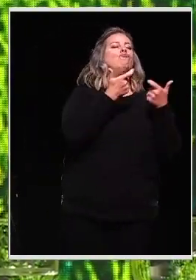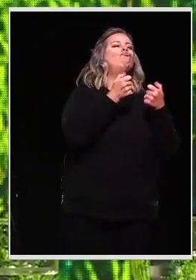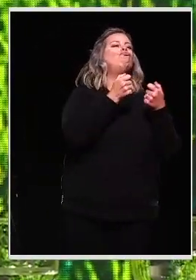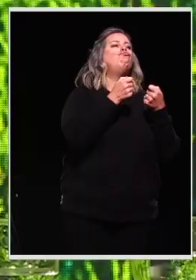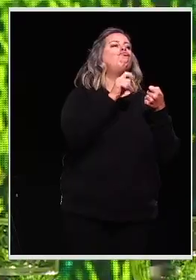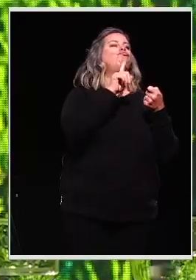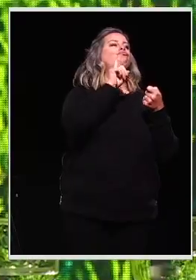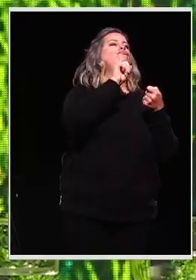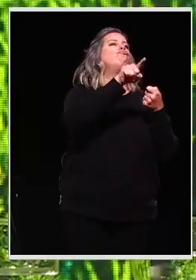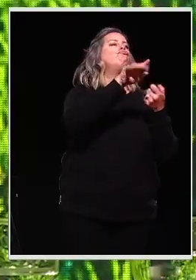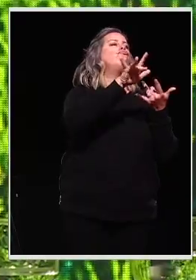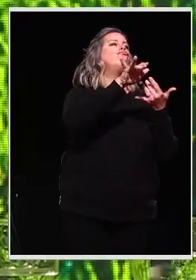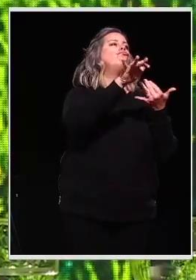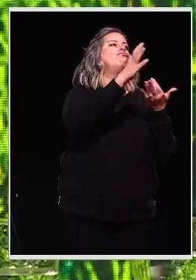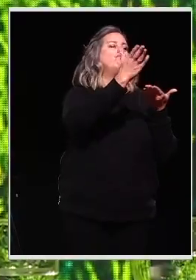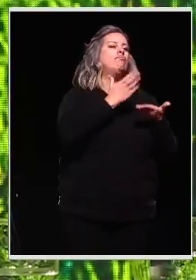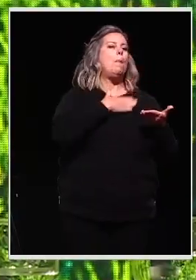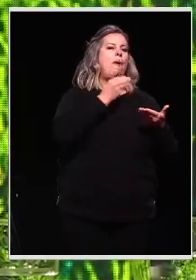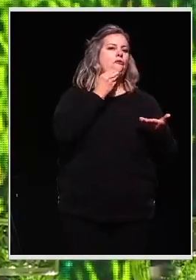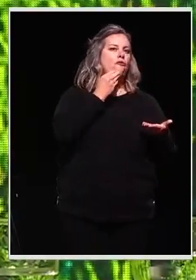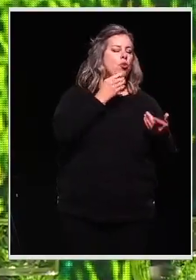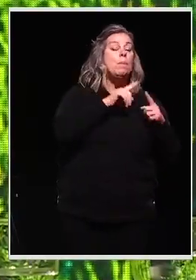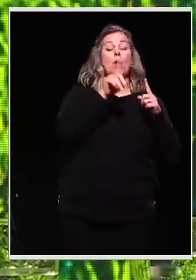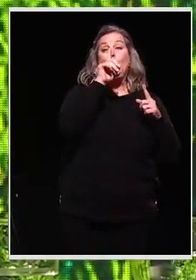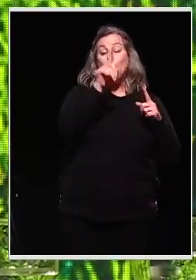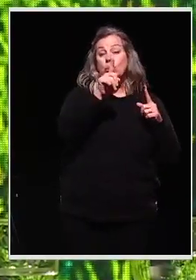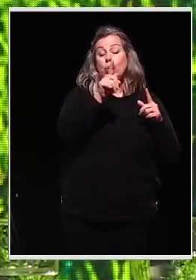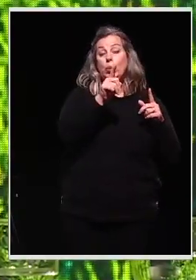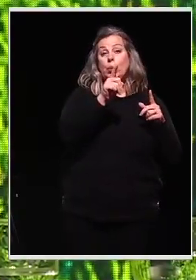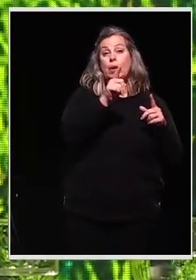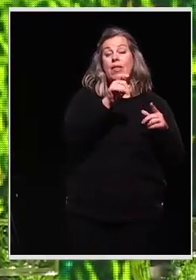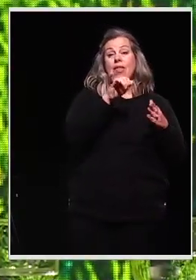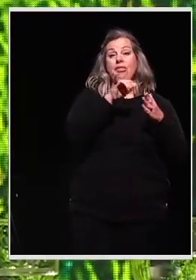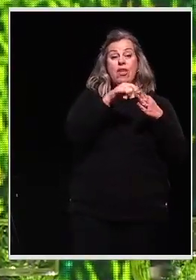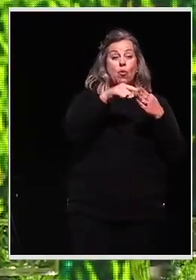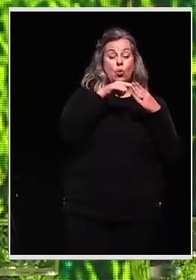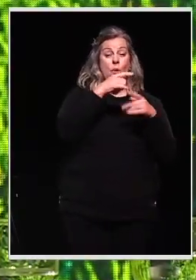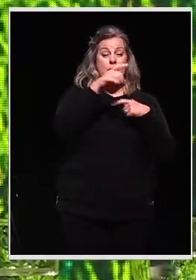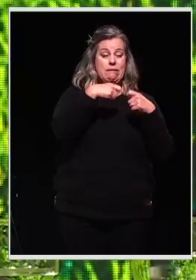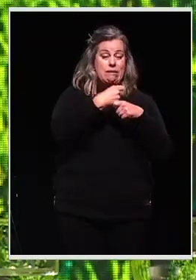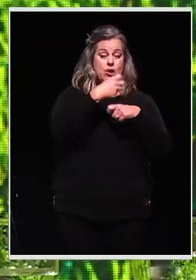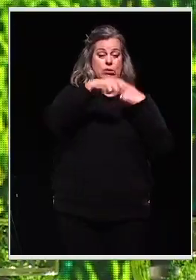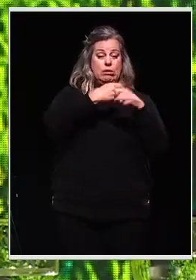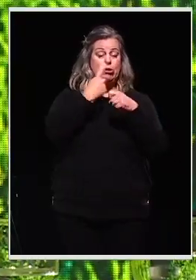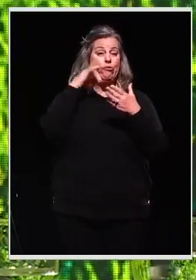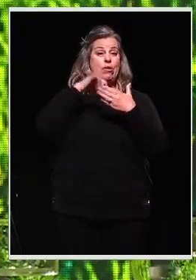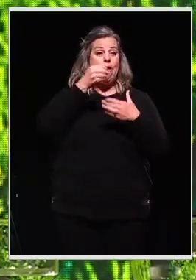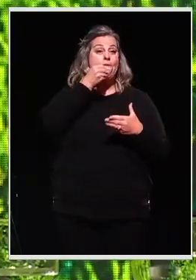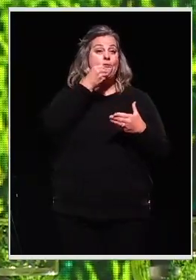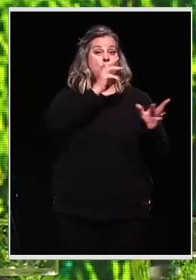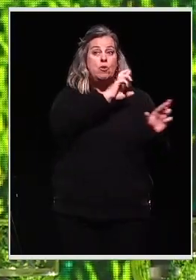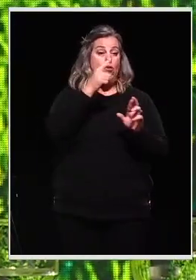my ramen noodles or whatever it is. But the truth is, it took years for that food to actually make it to your plate, and we forget